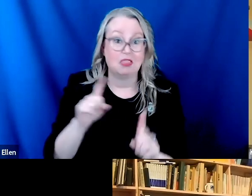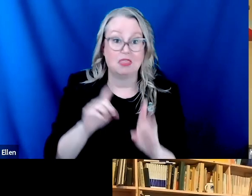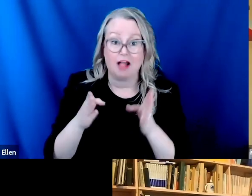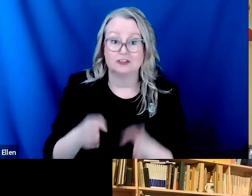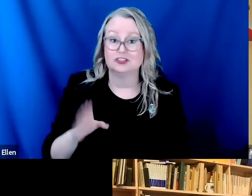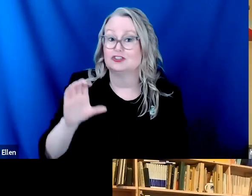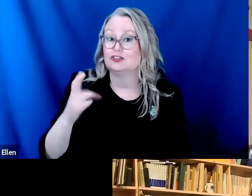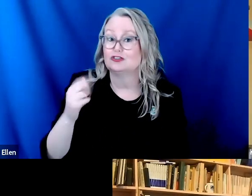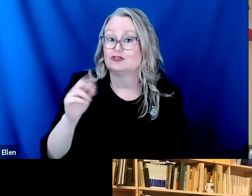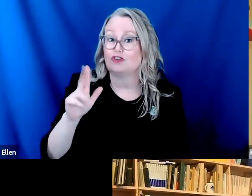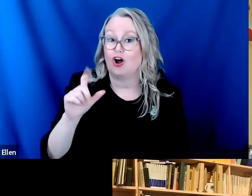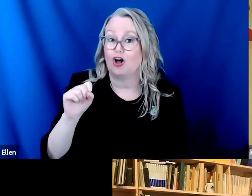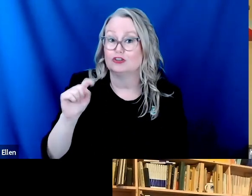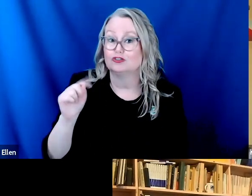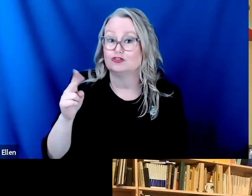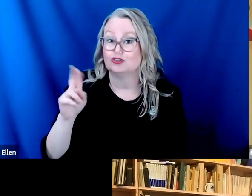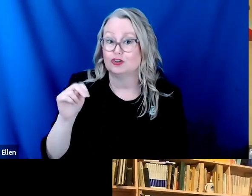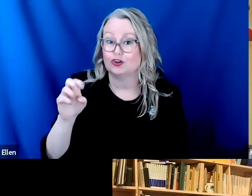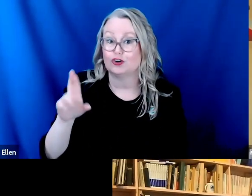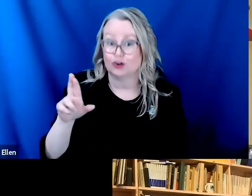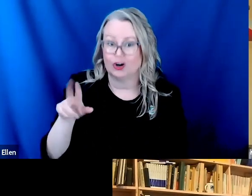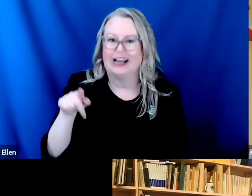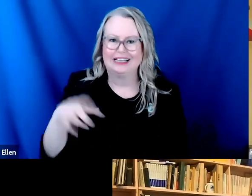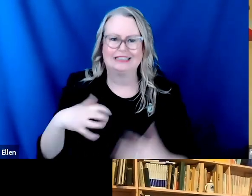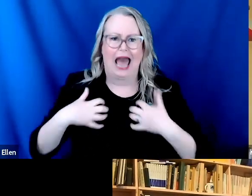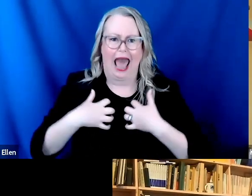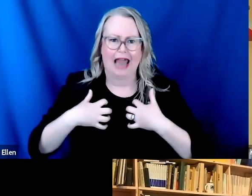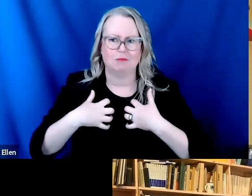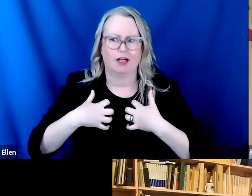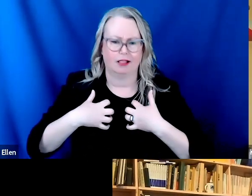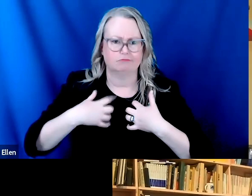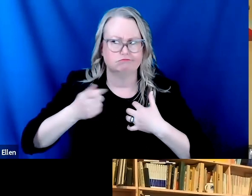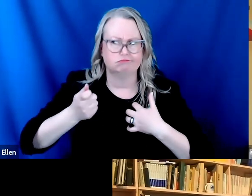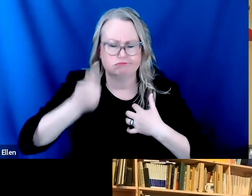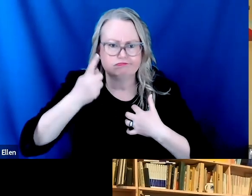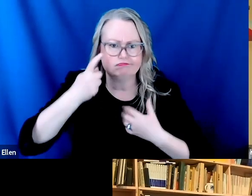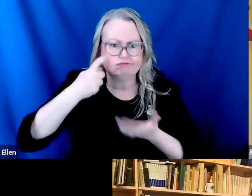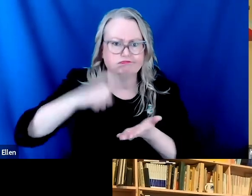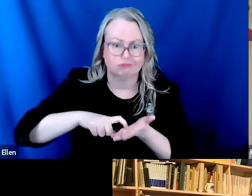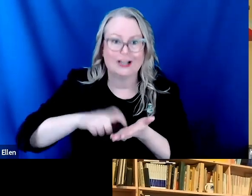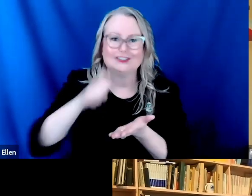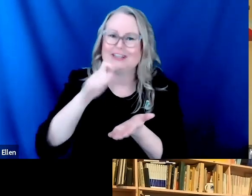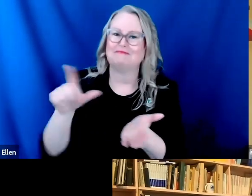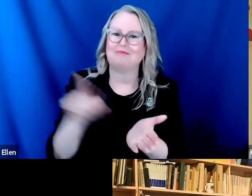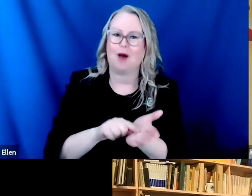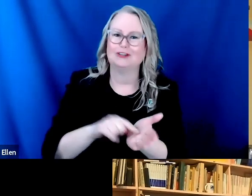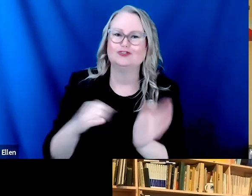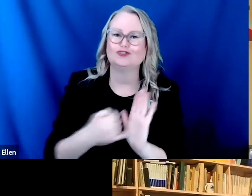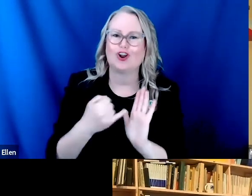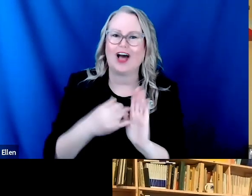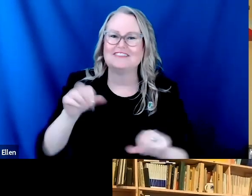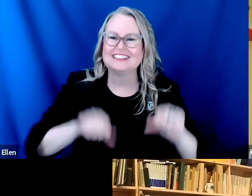Turner, whose unrecognized work on animal cognition was recently celebrated in the journal Science.